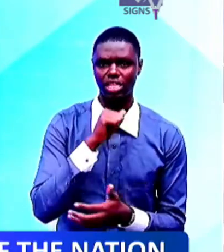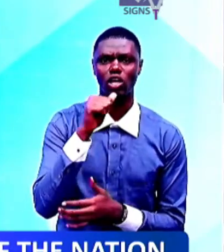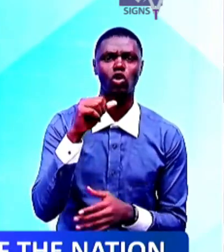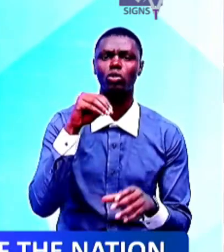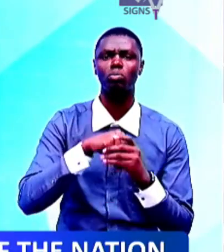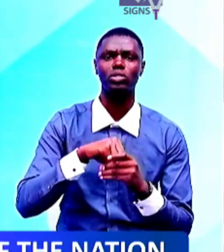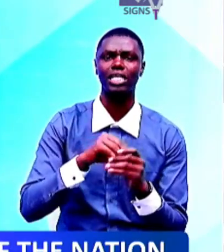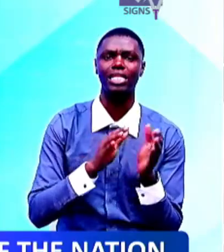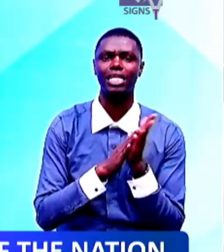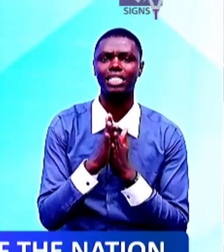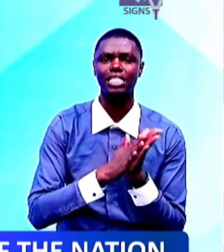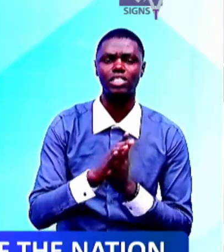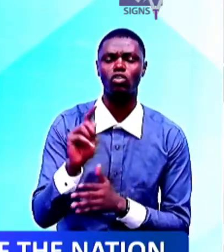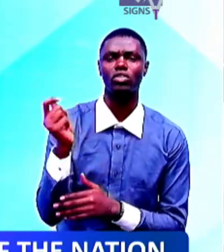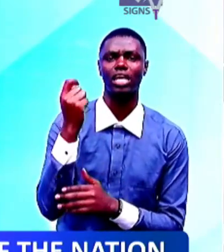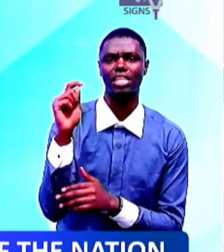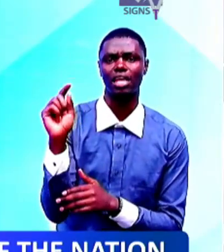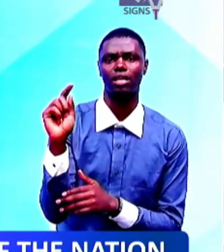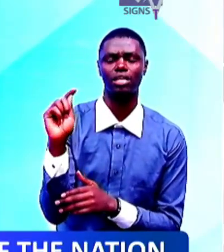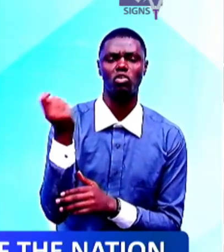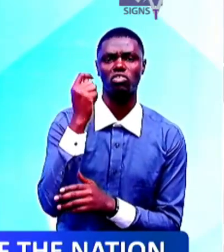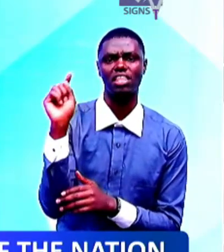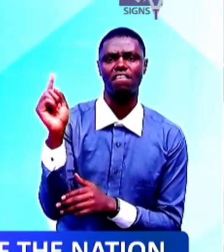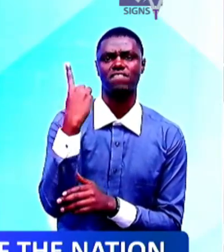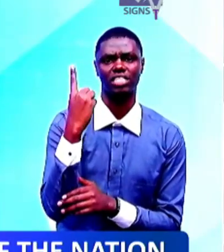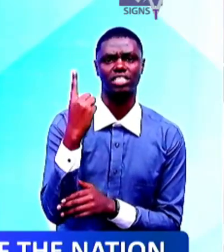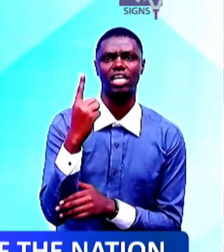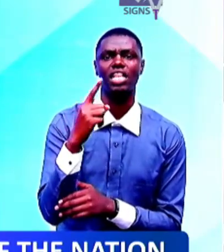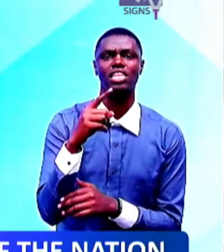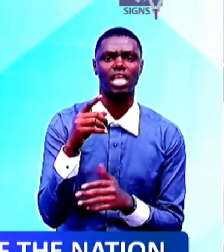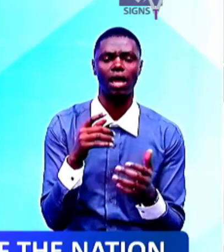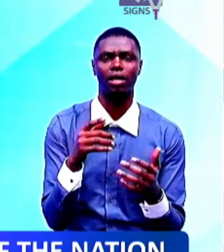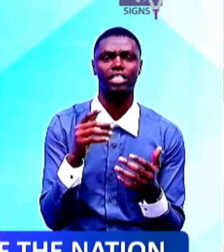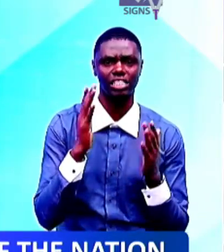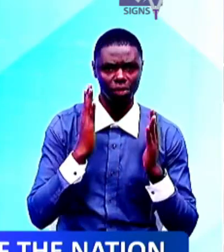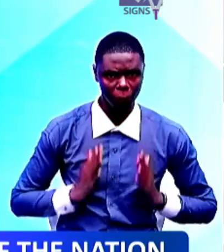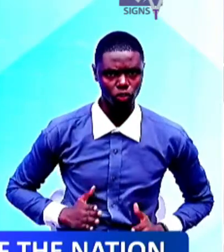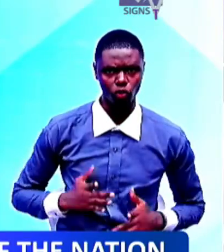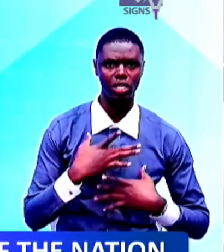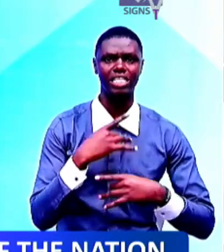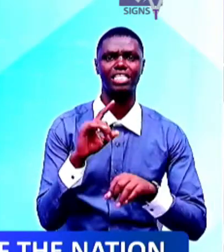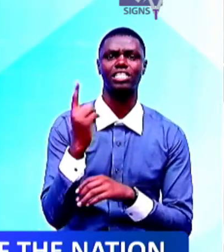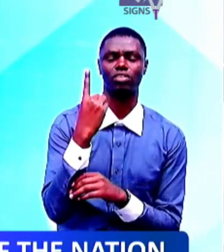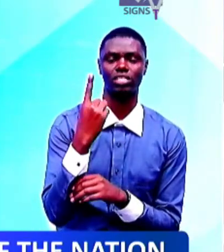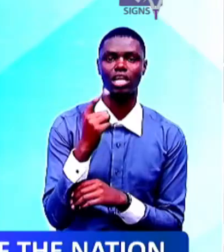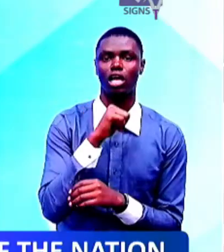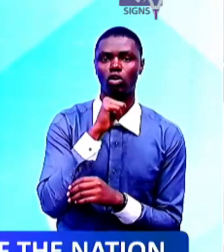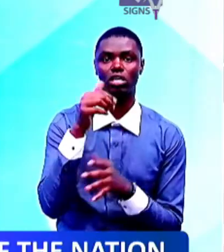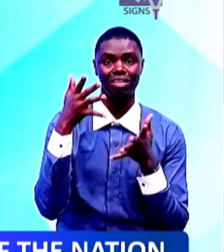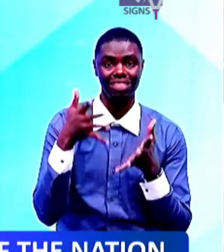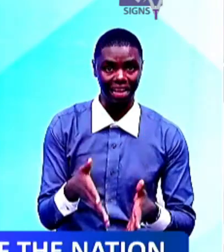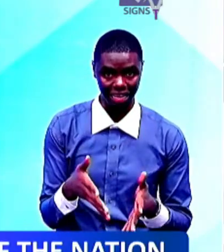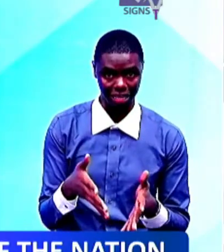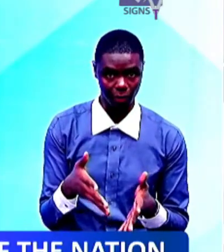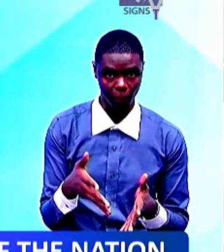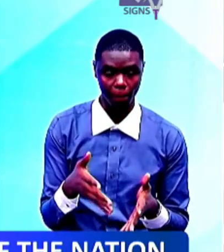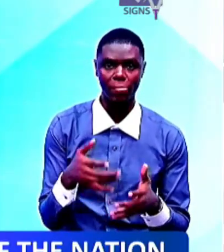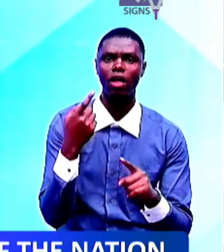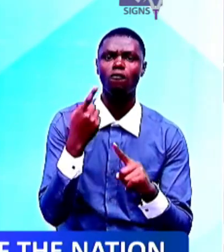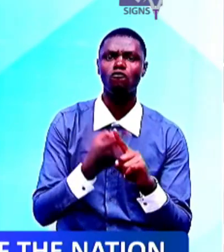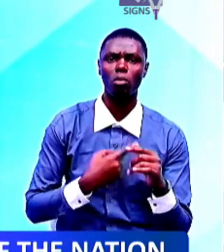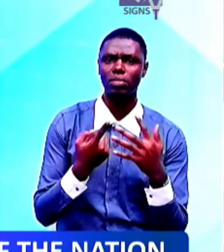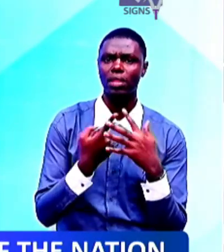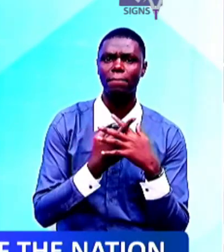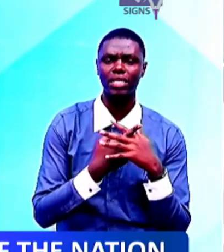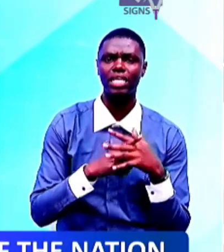the interests of Kenyan first. They are putting their personal interests first. Not even the currently. Since the beginning